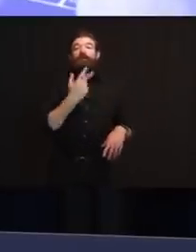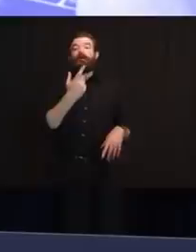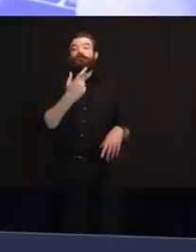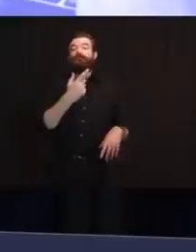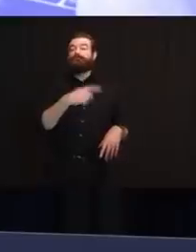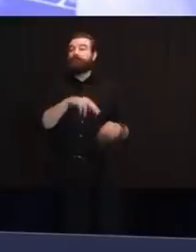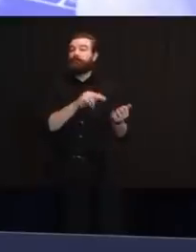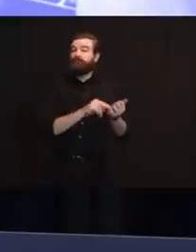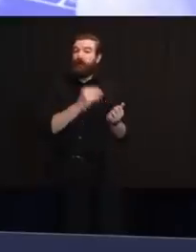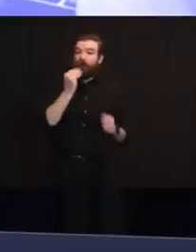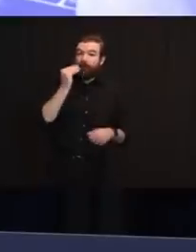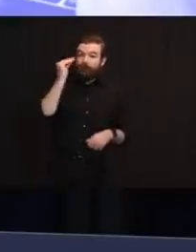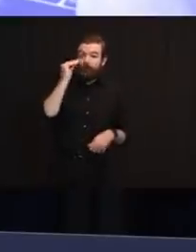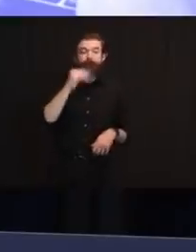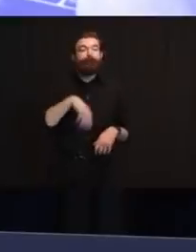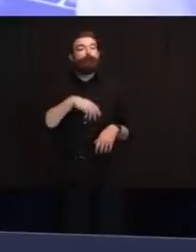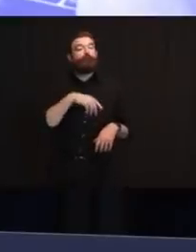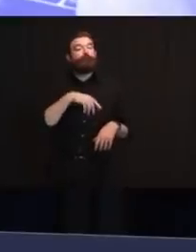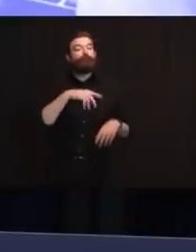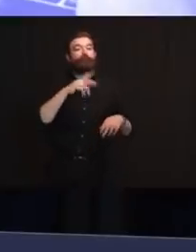There are approximately